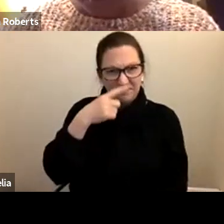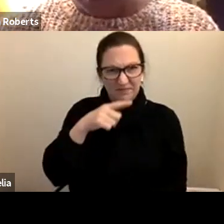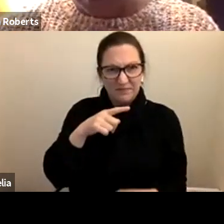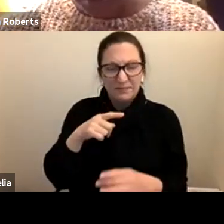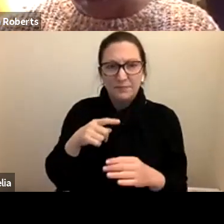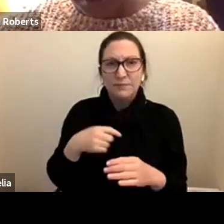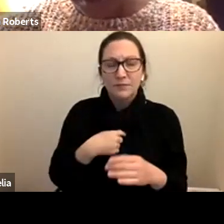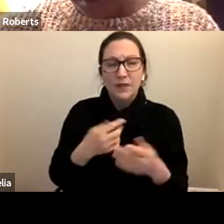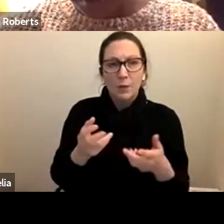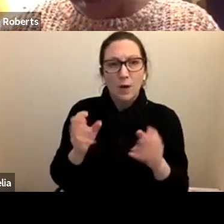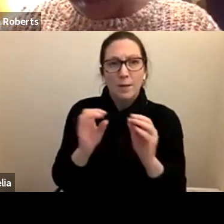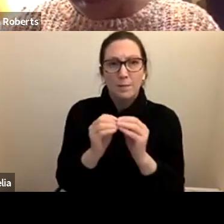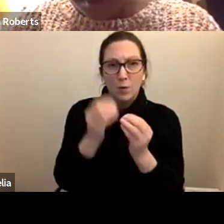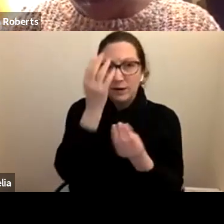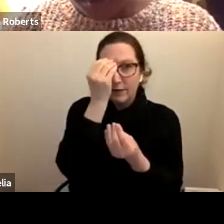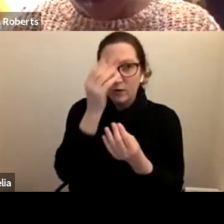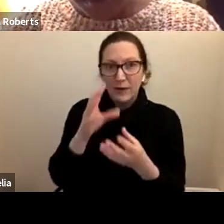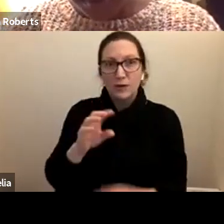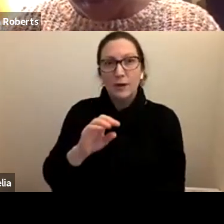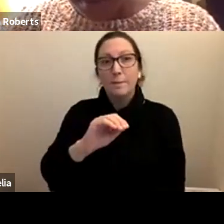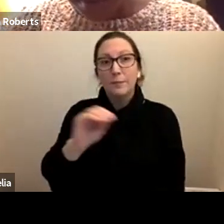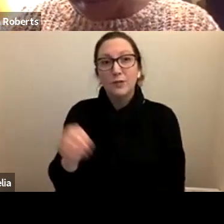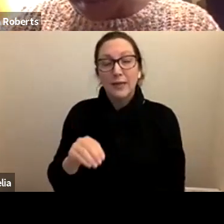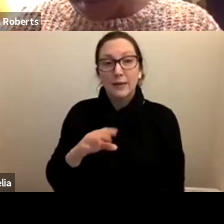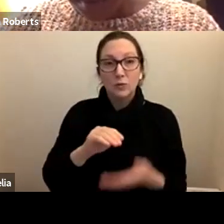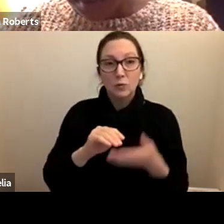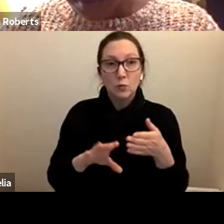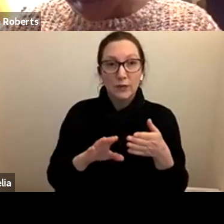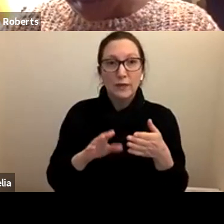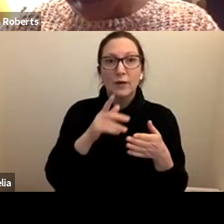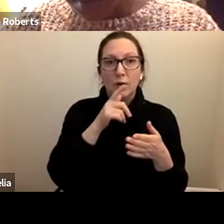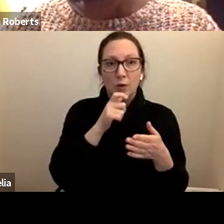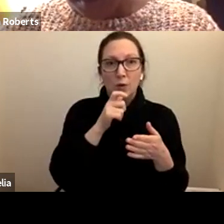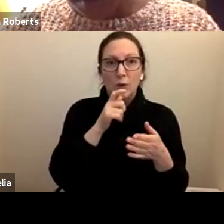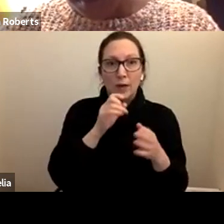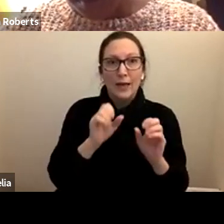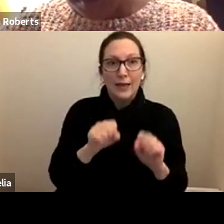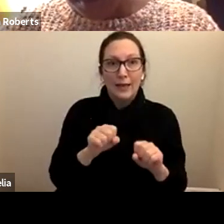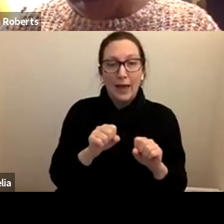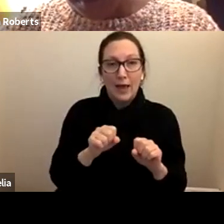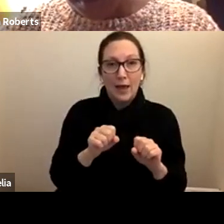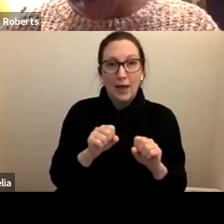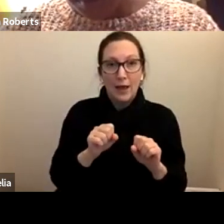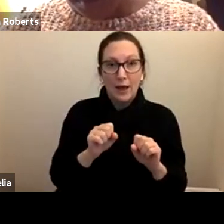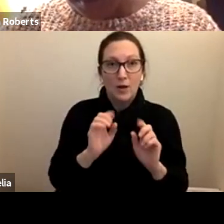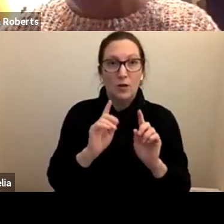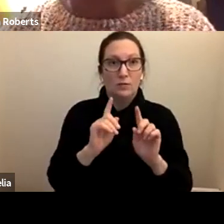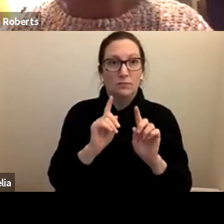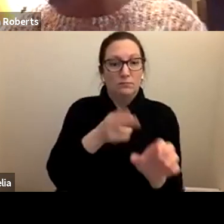information of the percentage of students who were able to go to the school that was the first